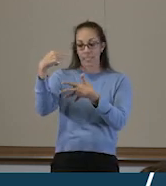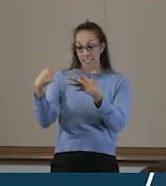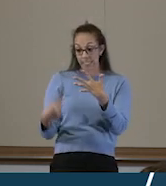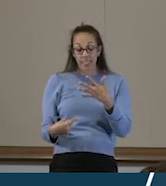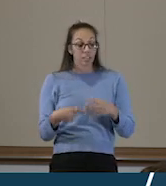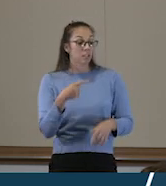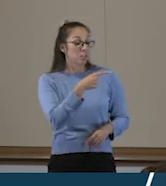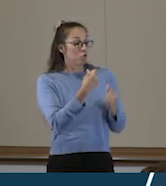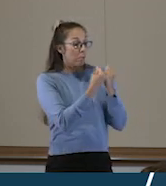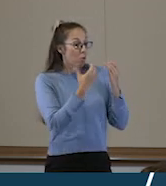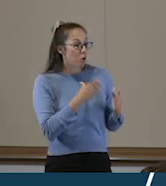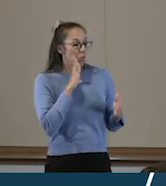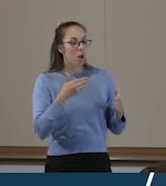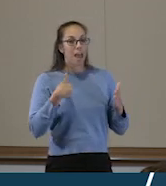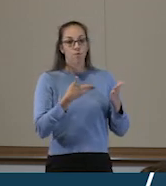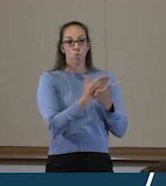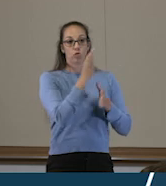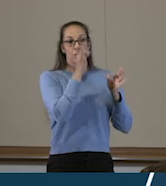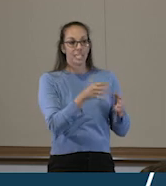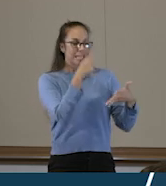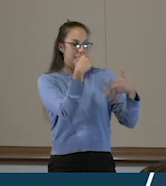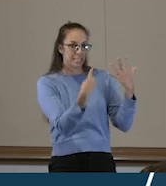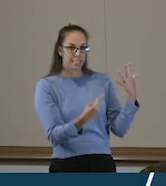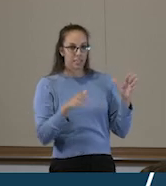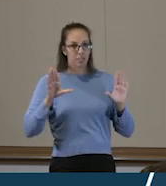Plenary guardianship is the most restrictive.